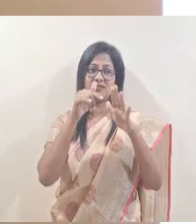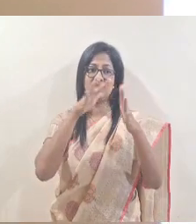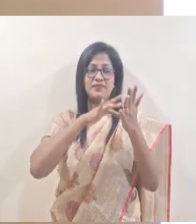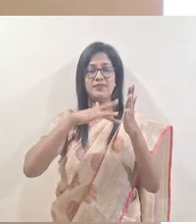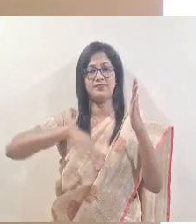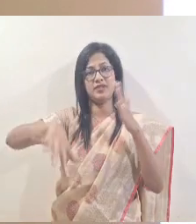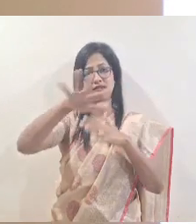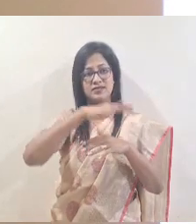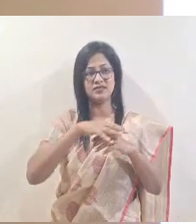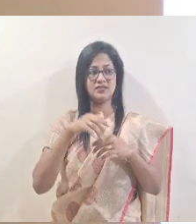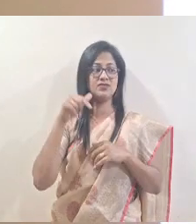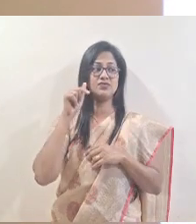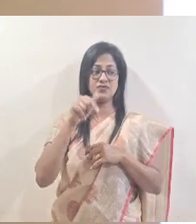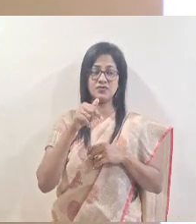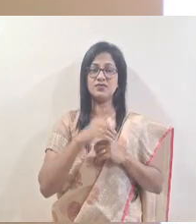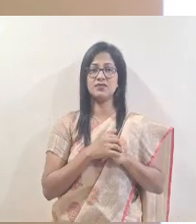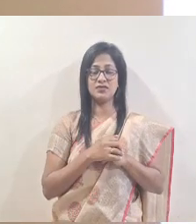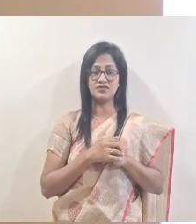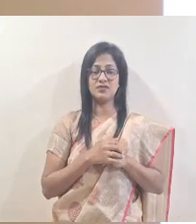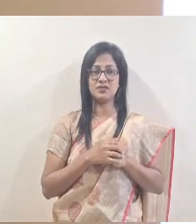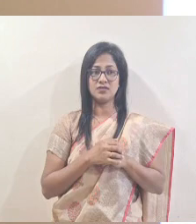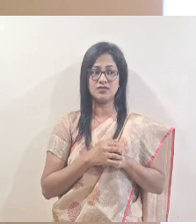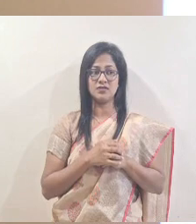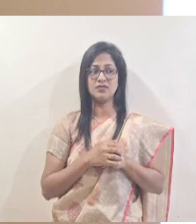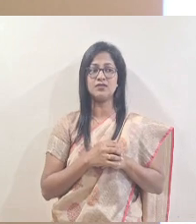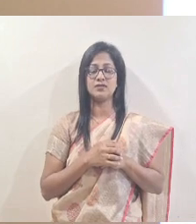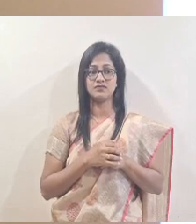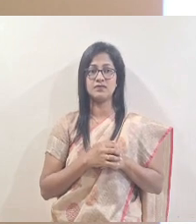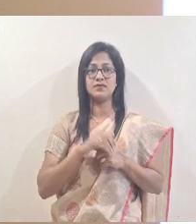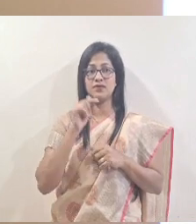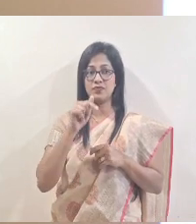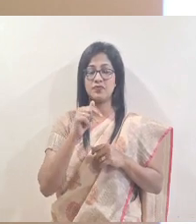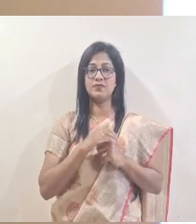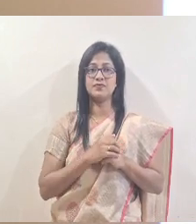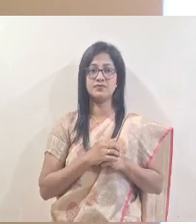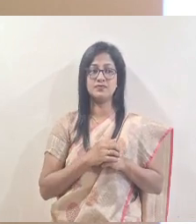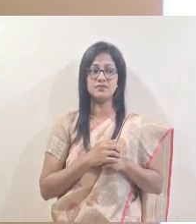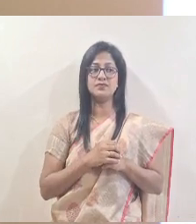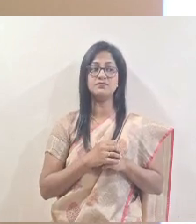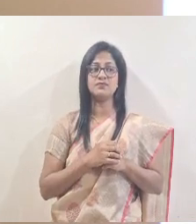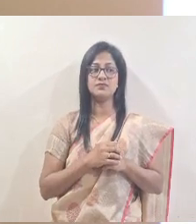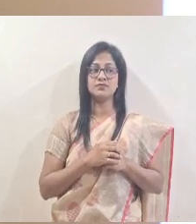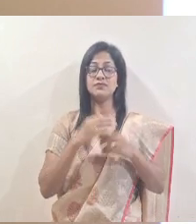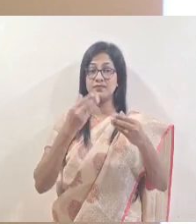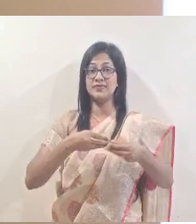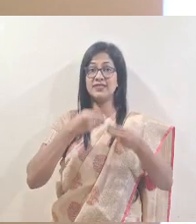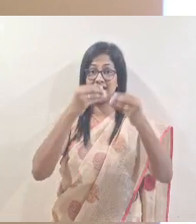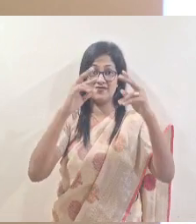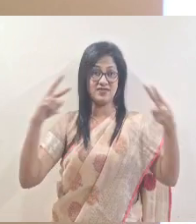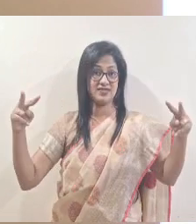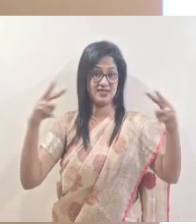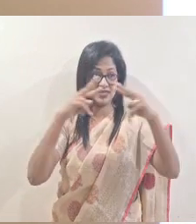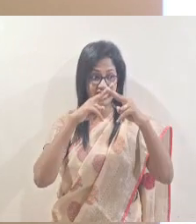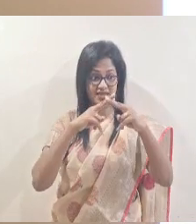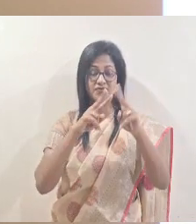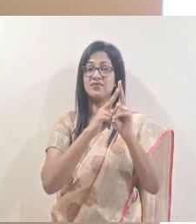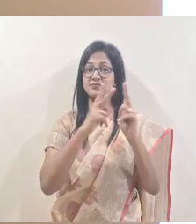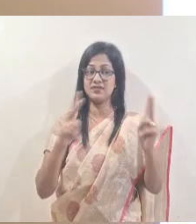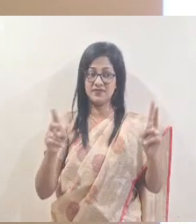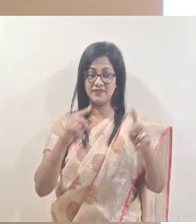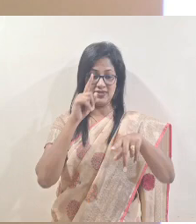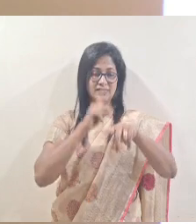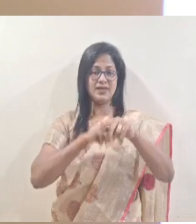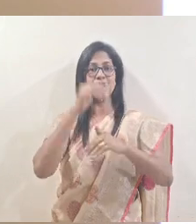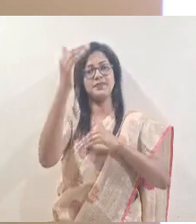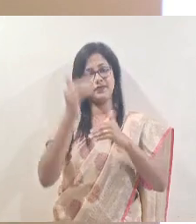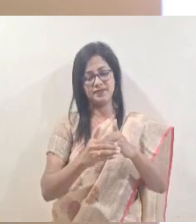area. So that has to be like once we provide skywalks and all, the